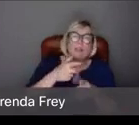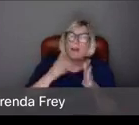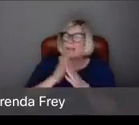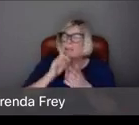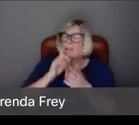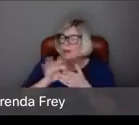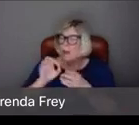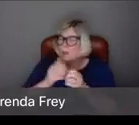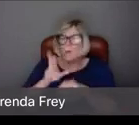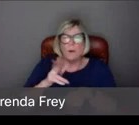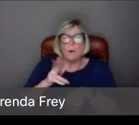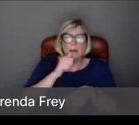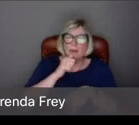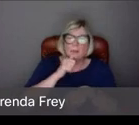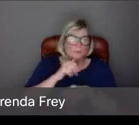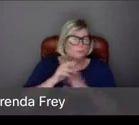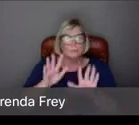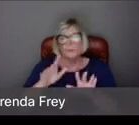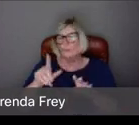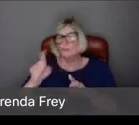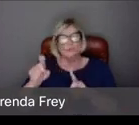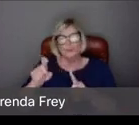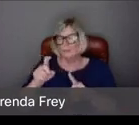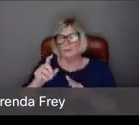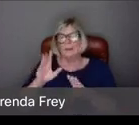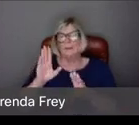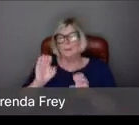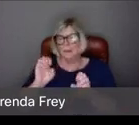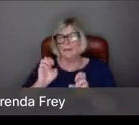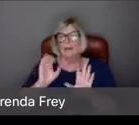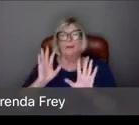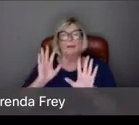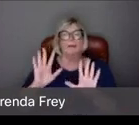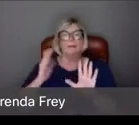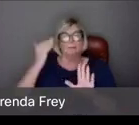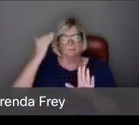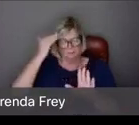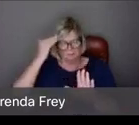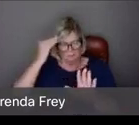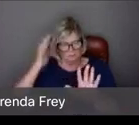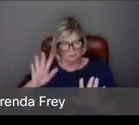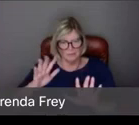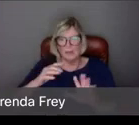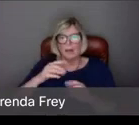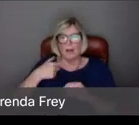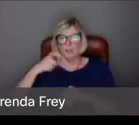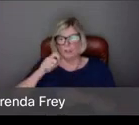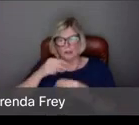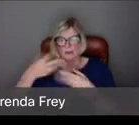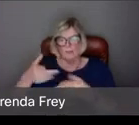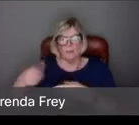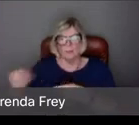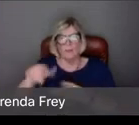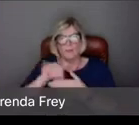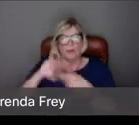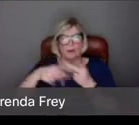or passwords, that should raise that kind of red flag that you don't want to provide that information. And of course, Exactly. when in doubt, I